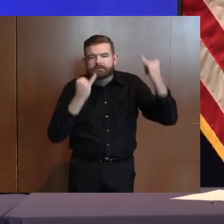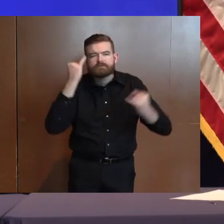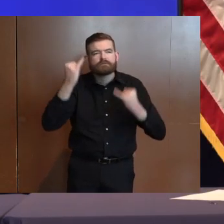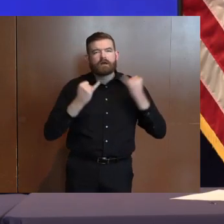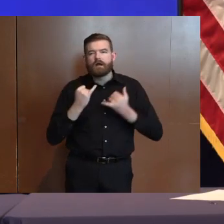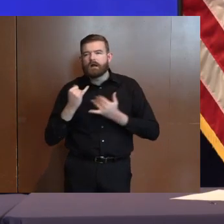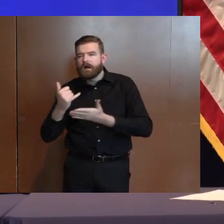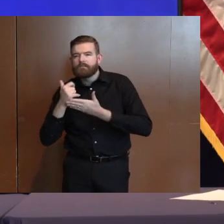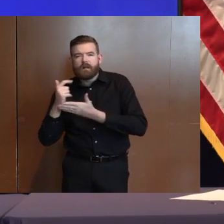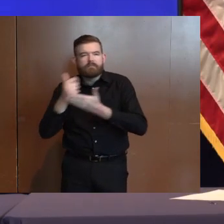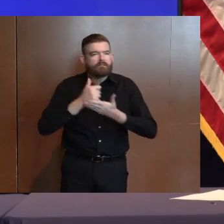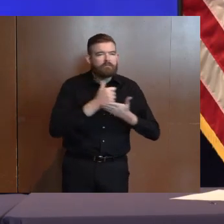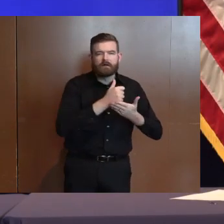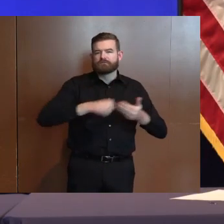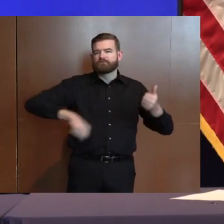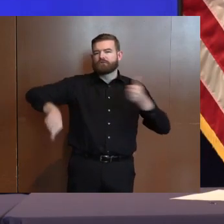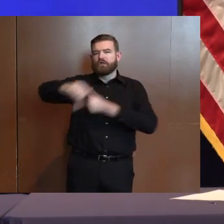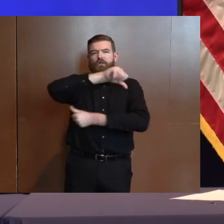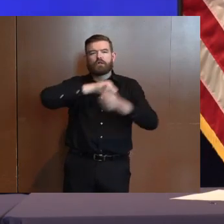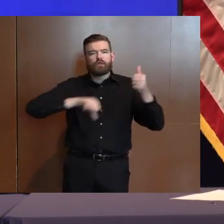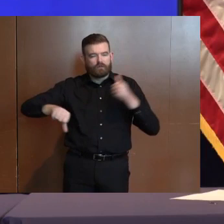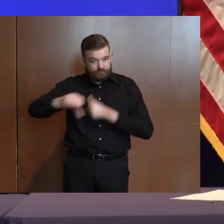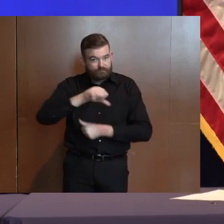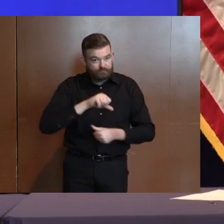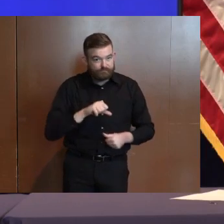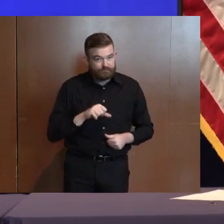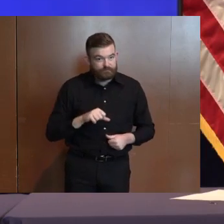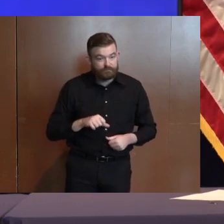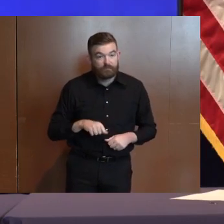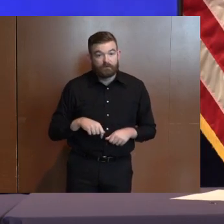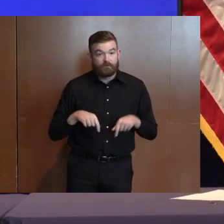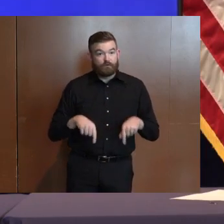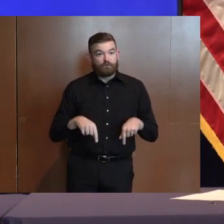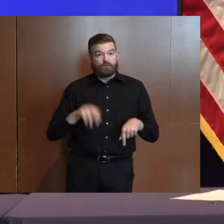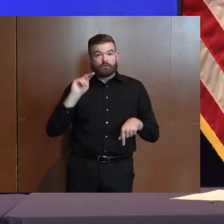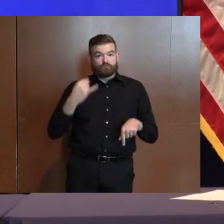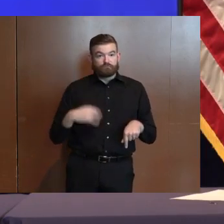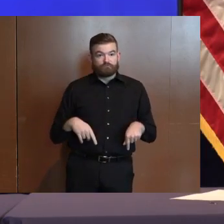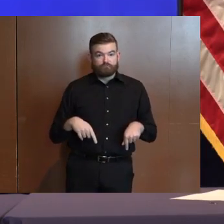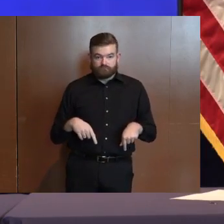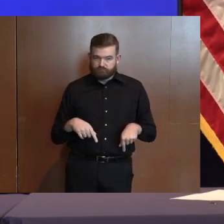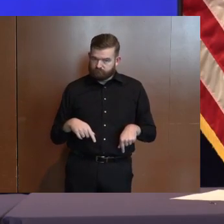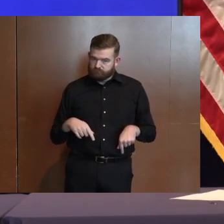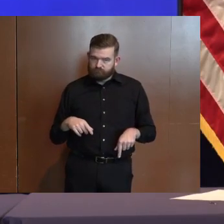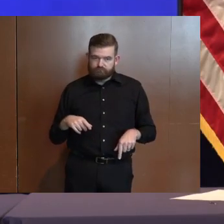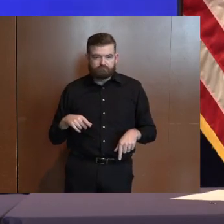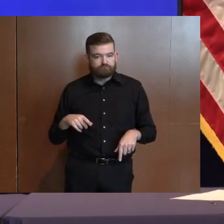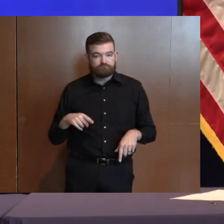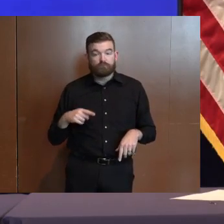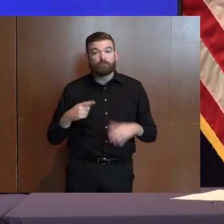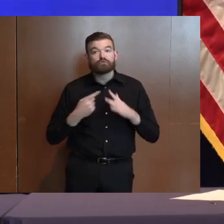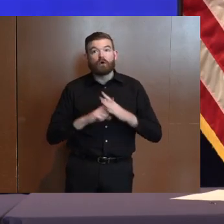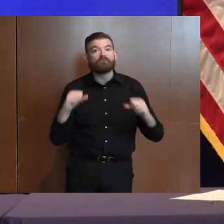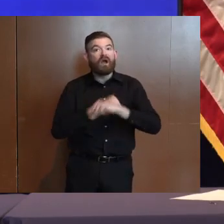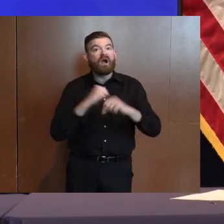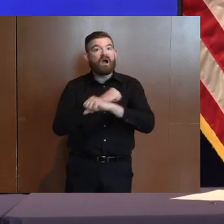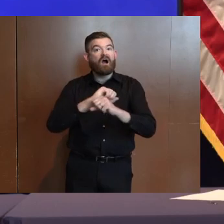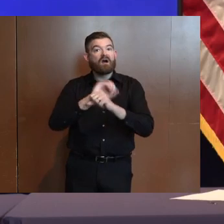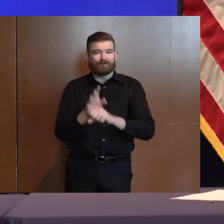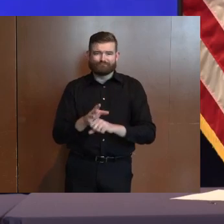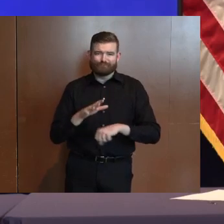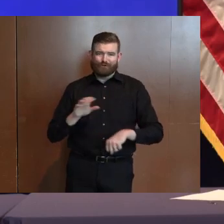time. We got on this very early. We started meeting and speaking about it in January. I think I established our whole